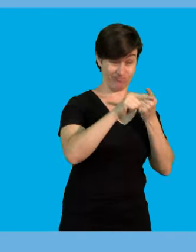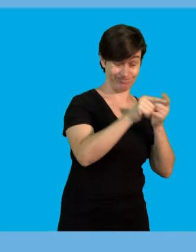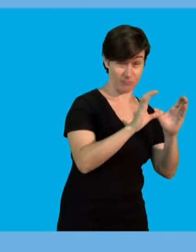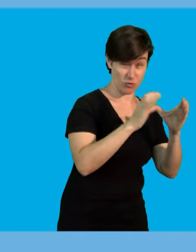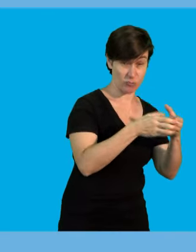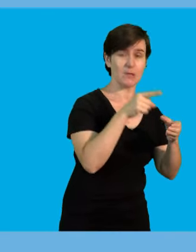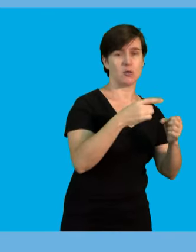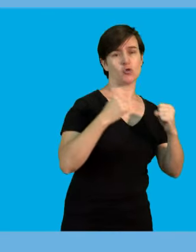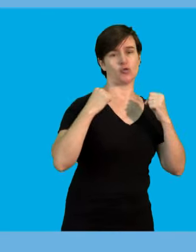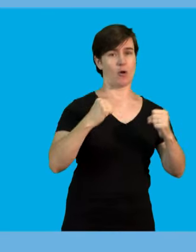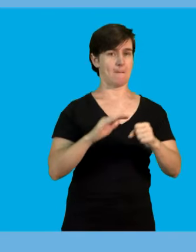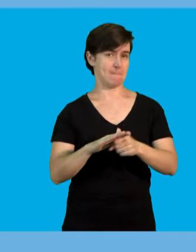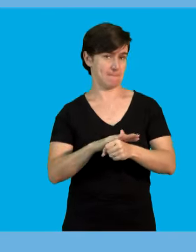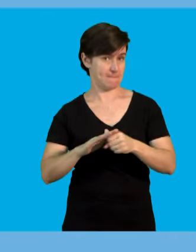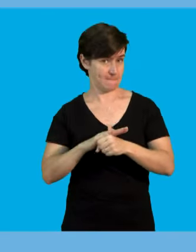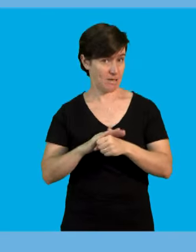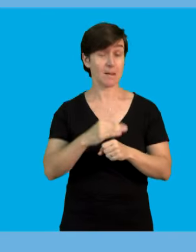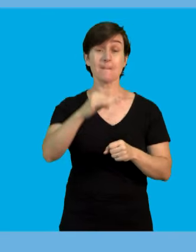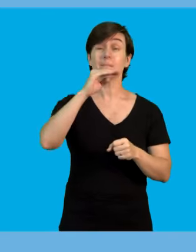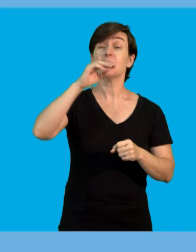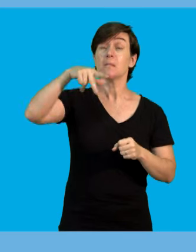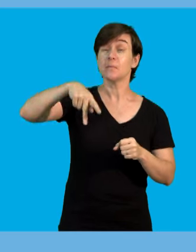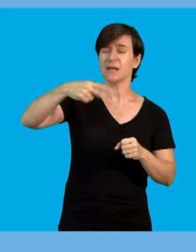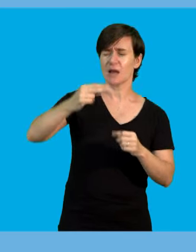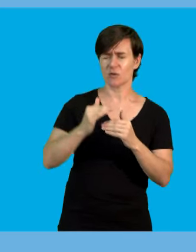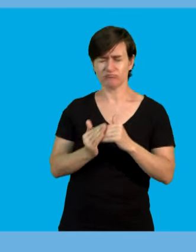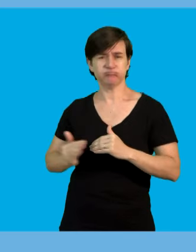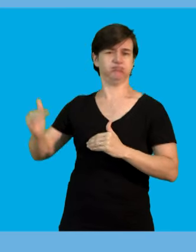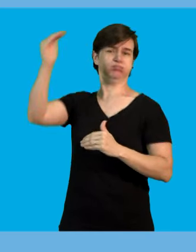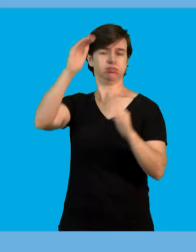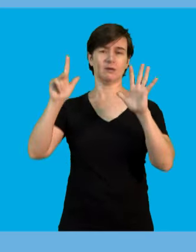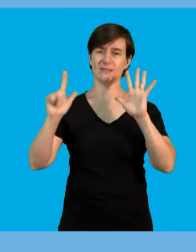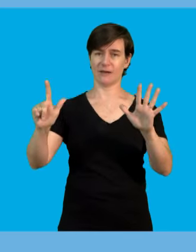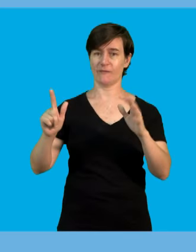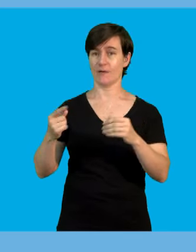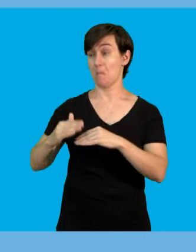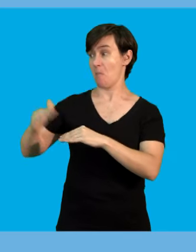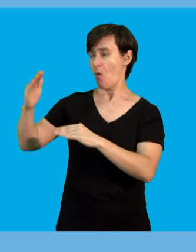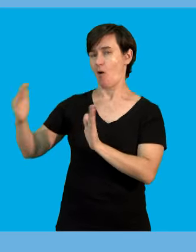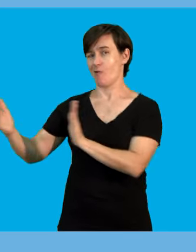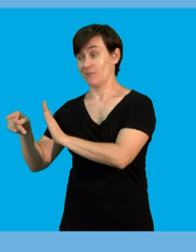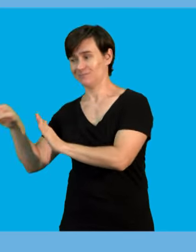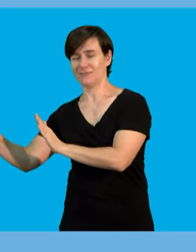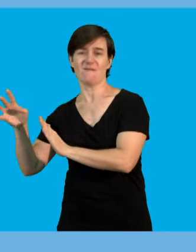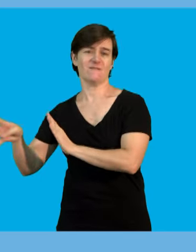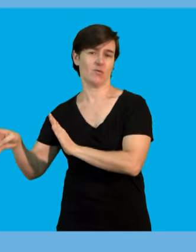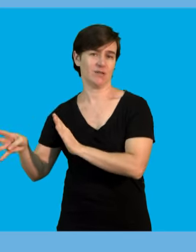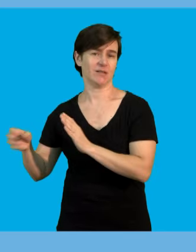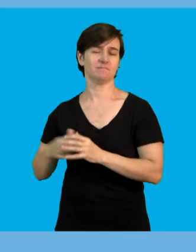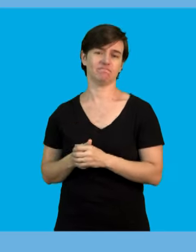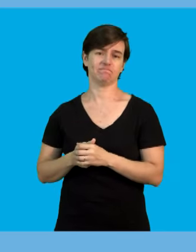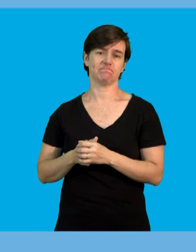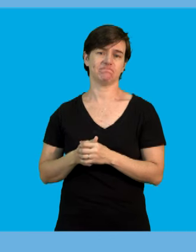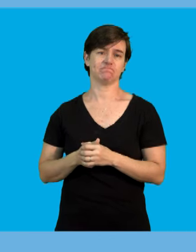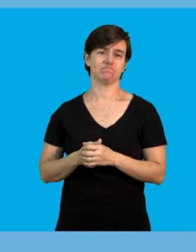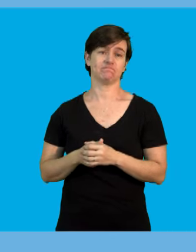going to be forming the strong bases. That means their pH is way above 7. It's closer towards the 14. We can